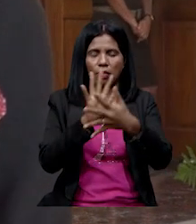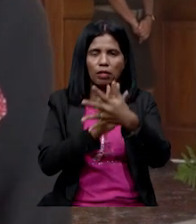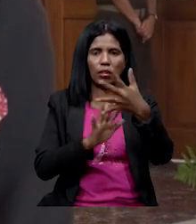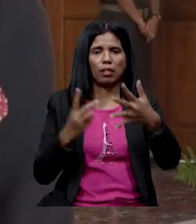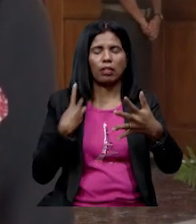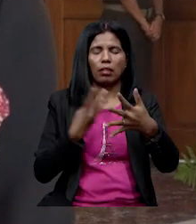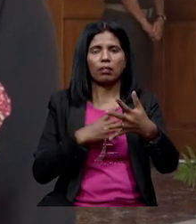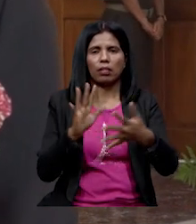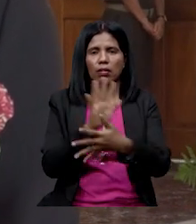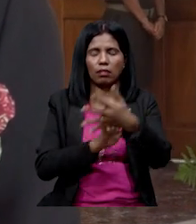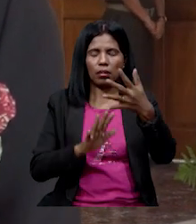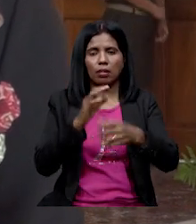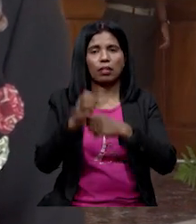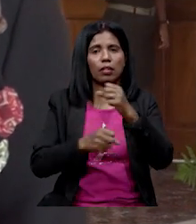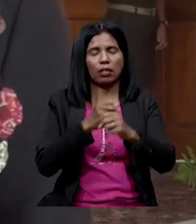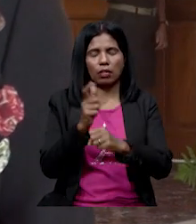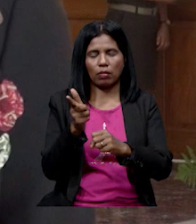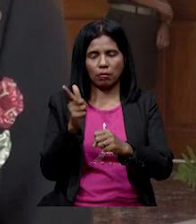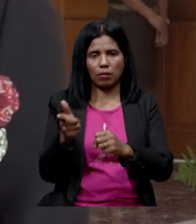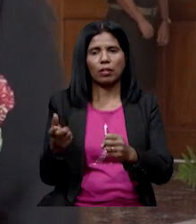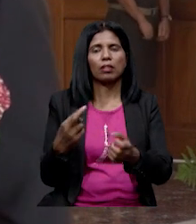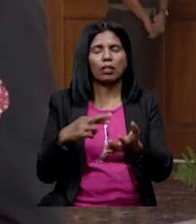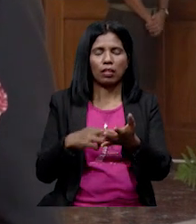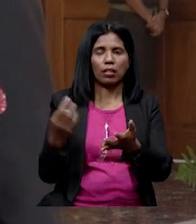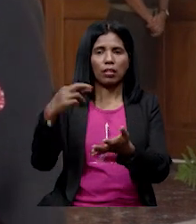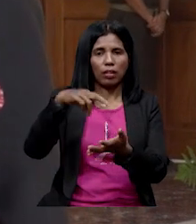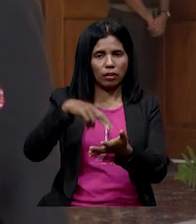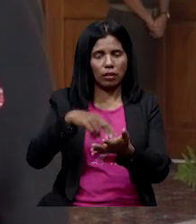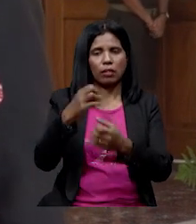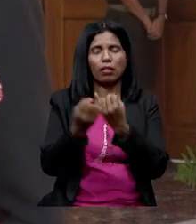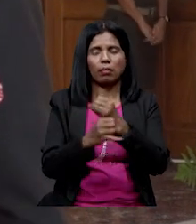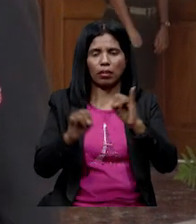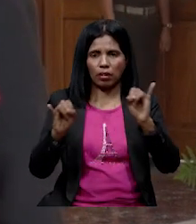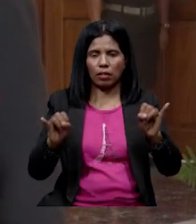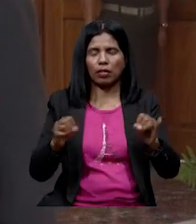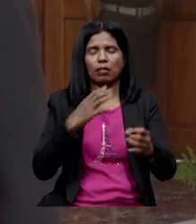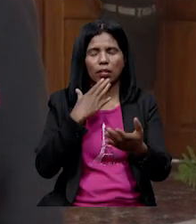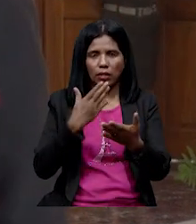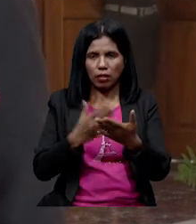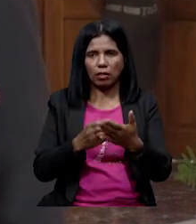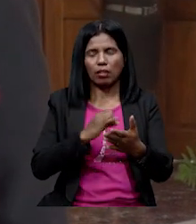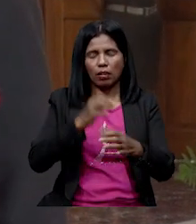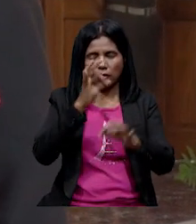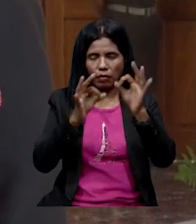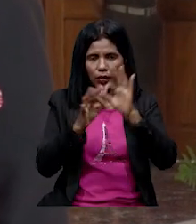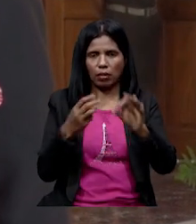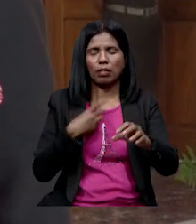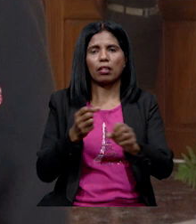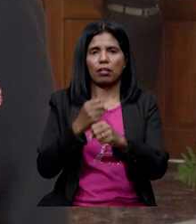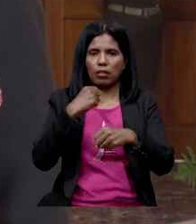we celebrate this year 20th anniversary of the diplomatic relations, so we are already good friends, and I hope that we can do more in